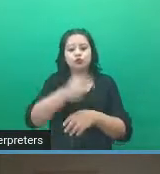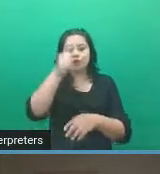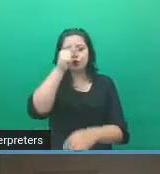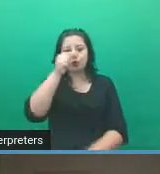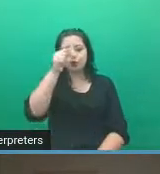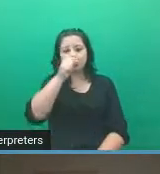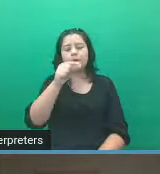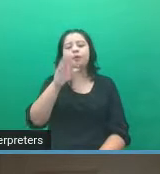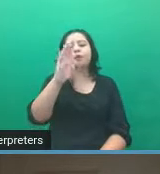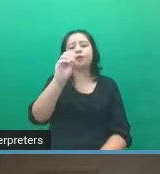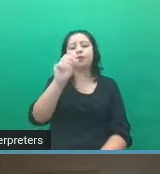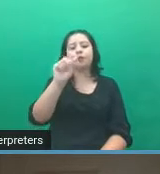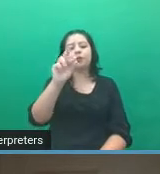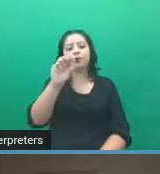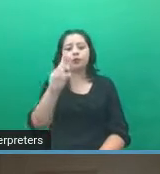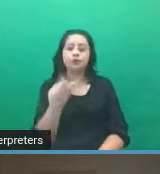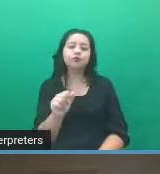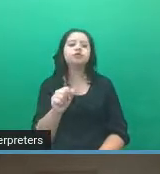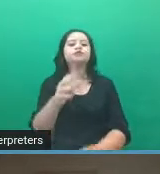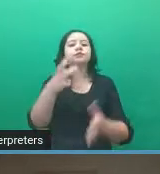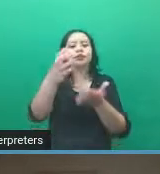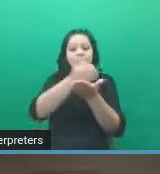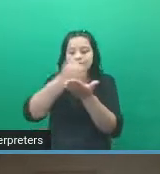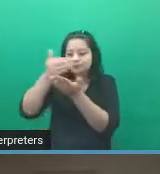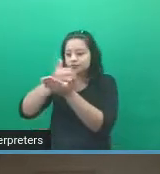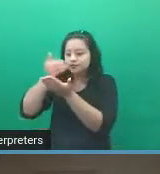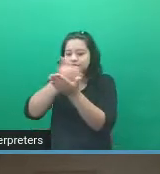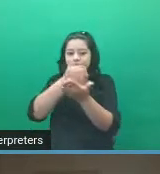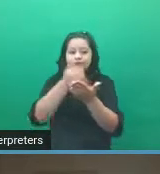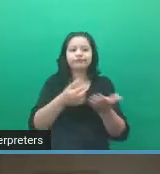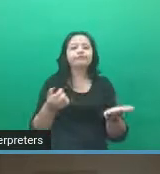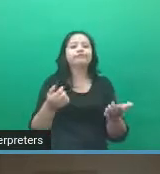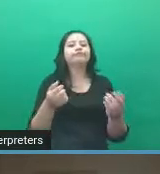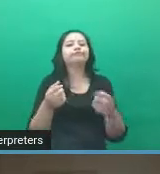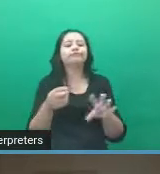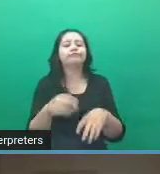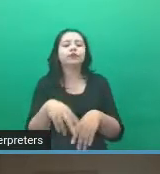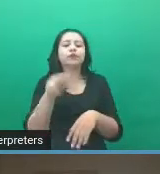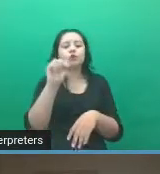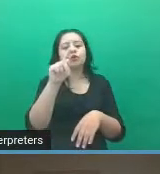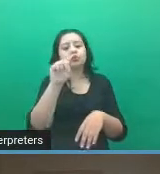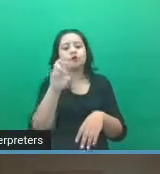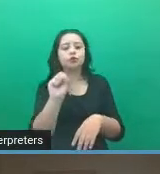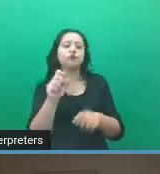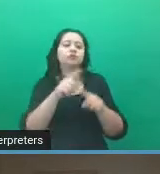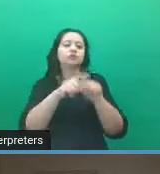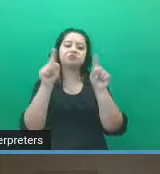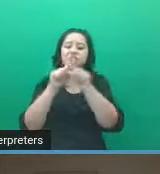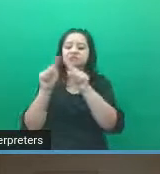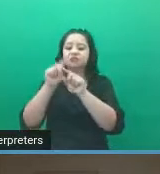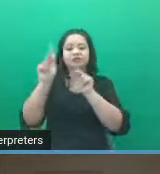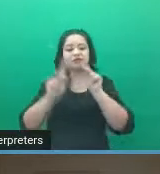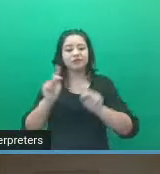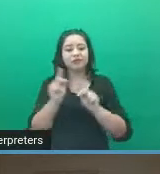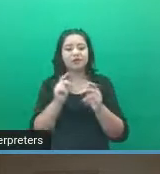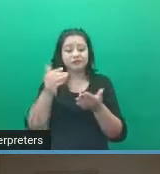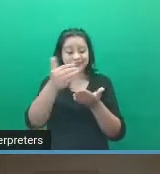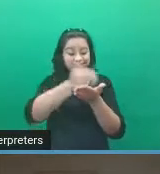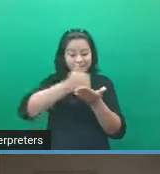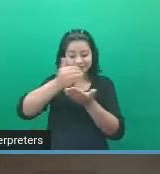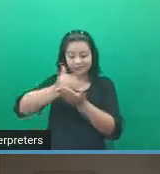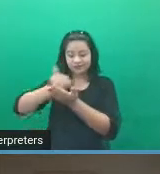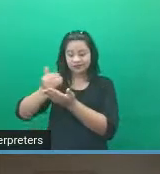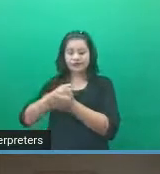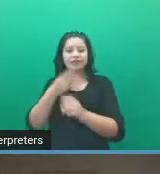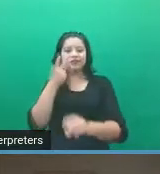collect reflections or quotes for each keynote and breakout session we offered. We were able to collect those responses and close